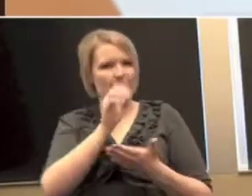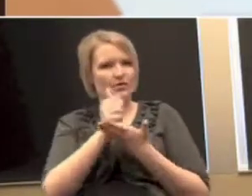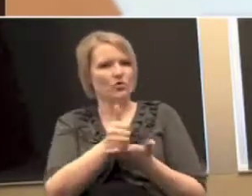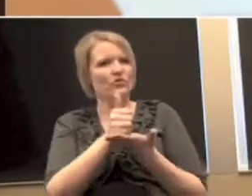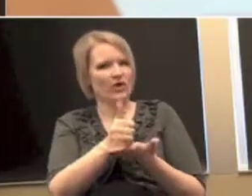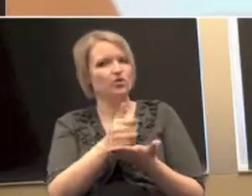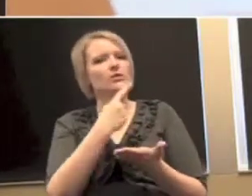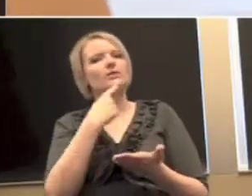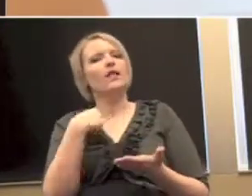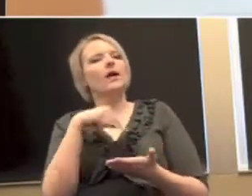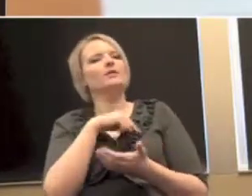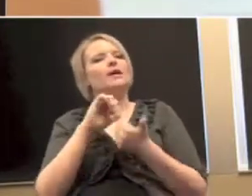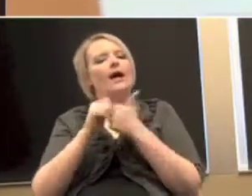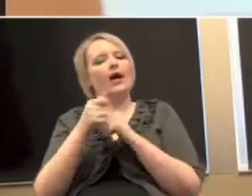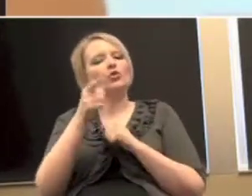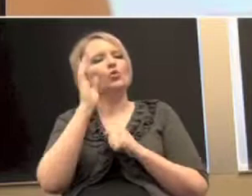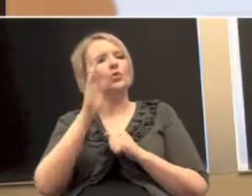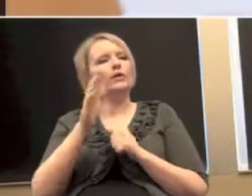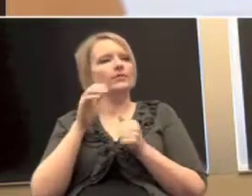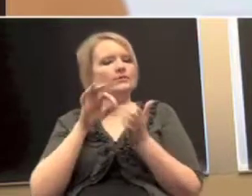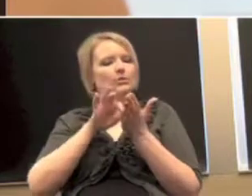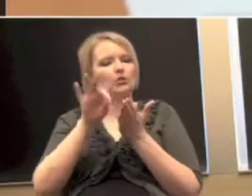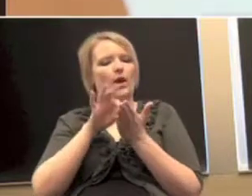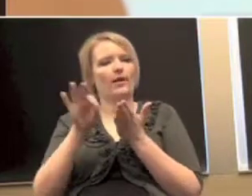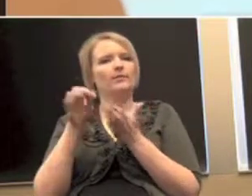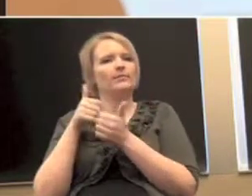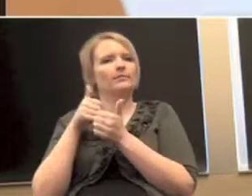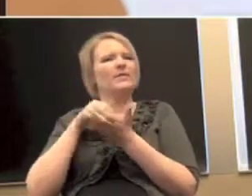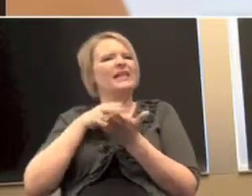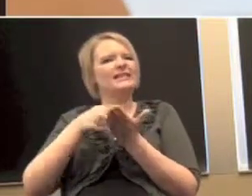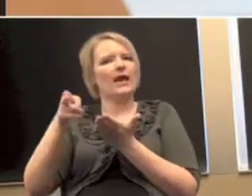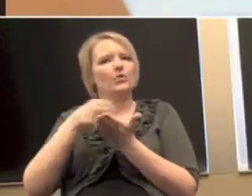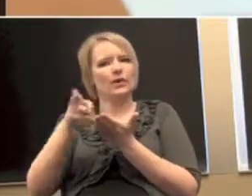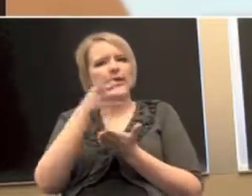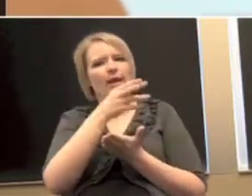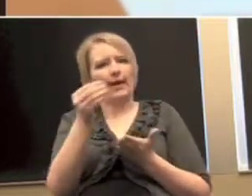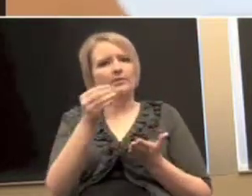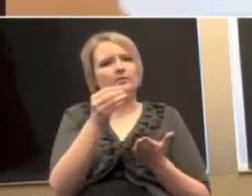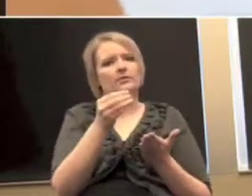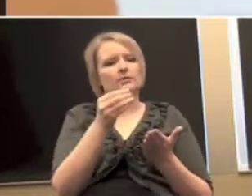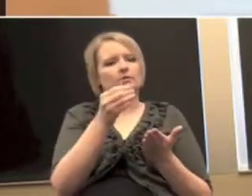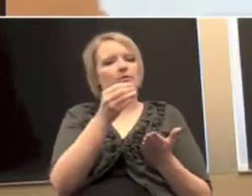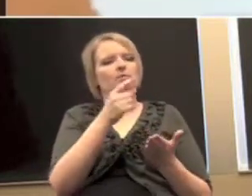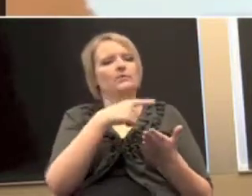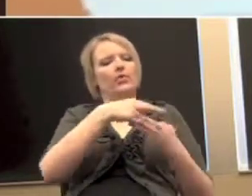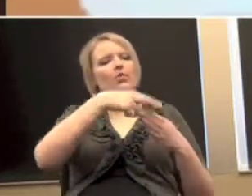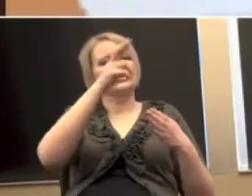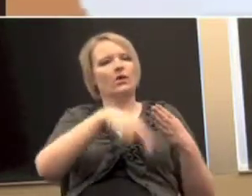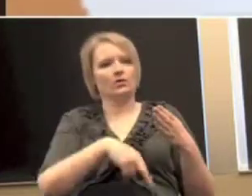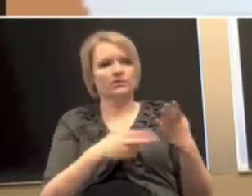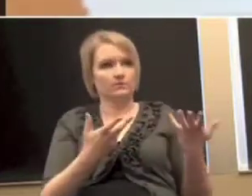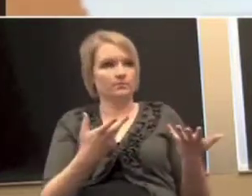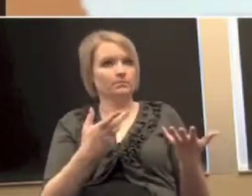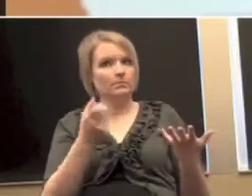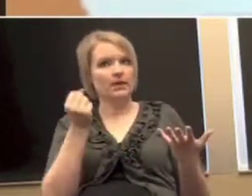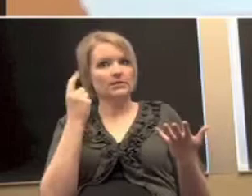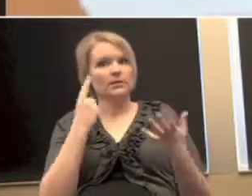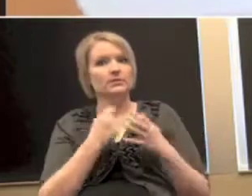that integrity. Tell us how you're going to track how the student's doing. All right, so you're going to report out as a group. Make